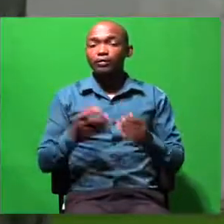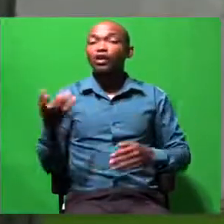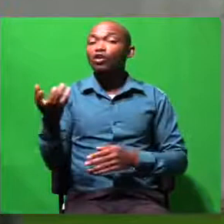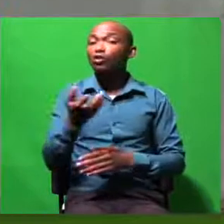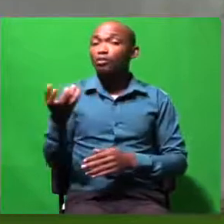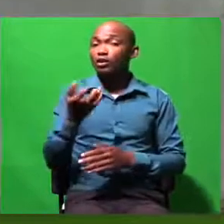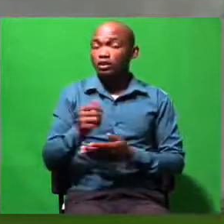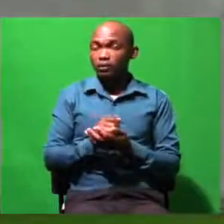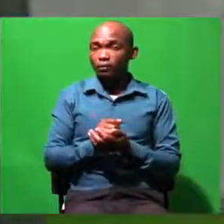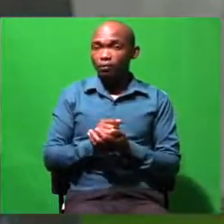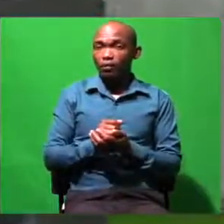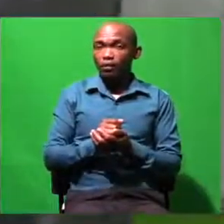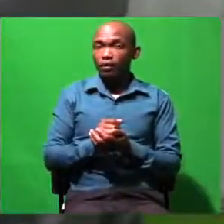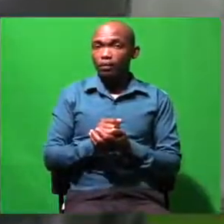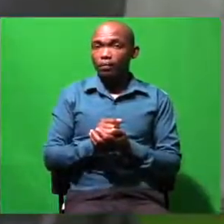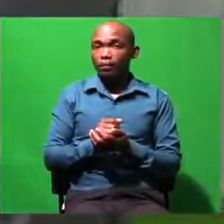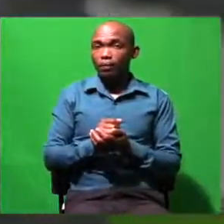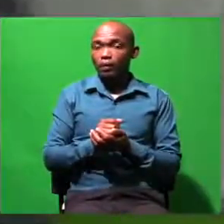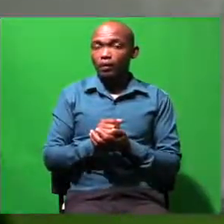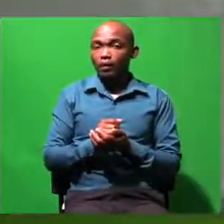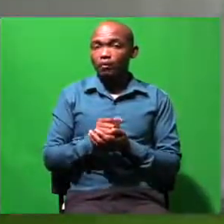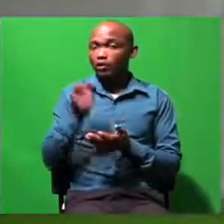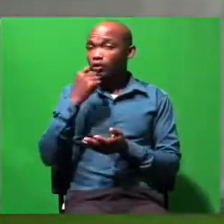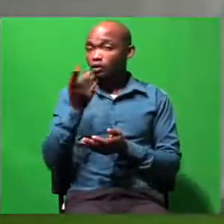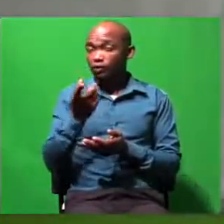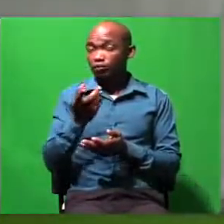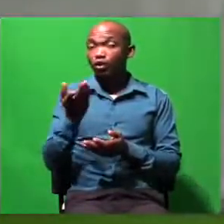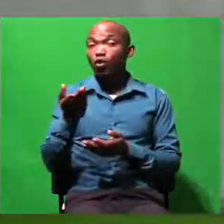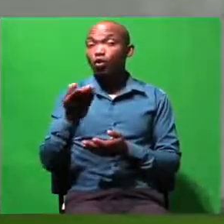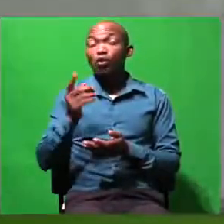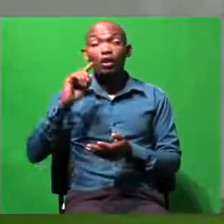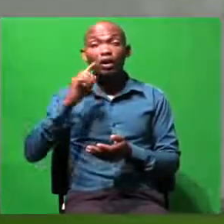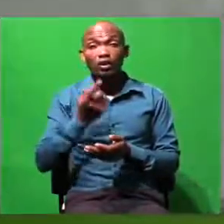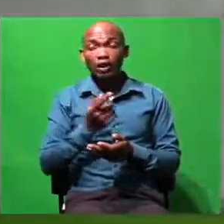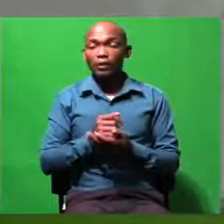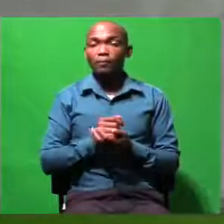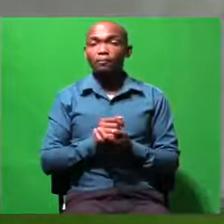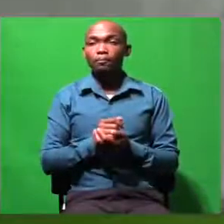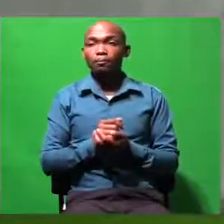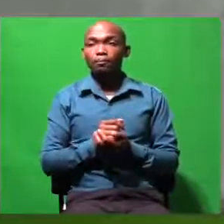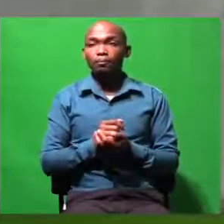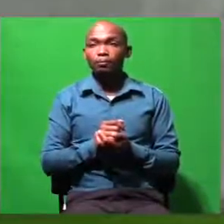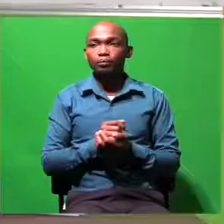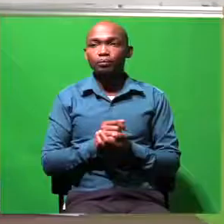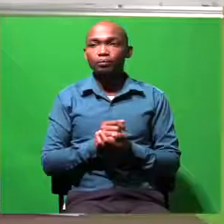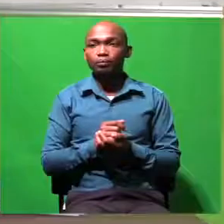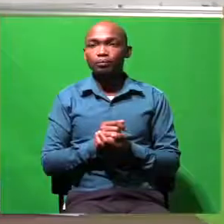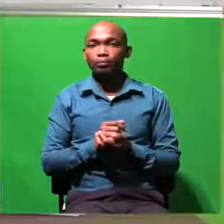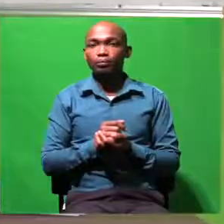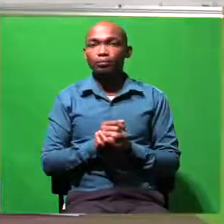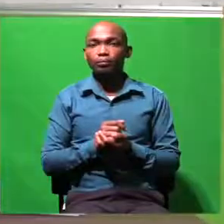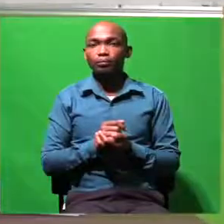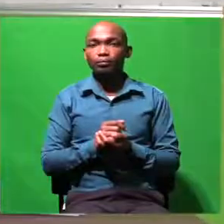the communities. Can you mention it? Who can try? Can you mention it? Just one